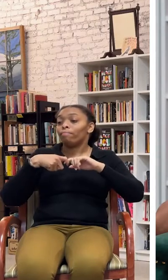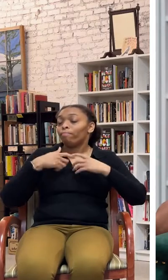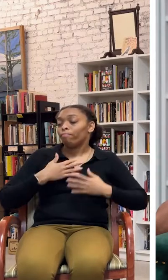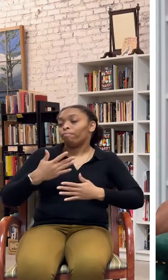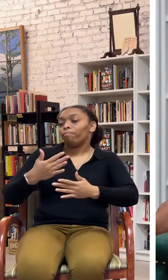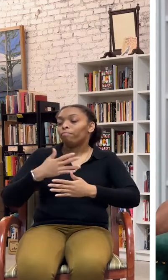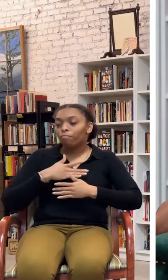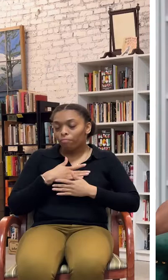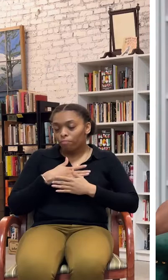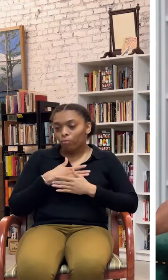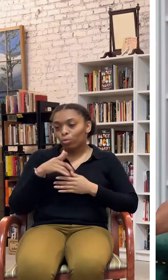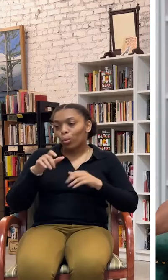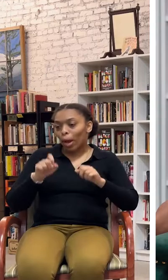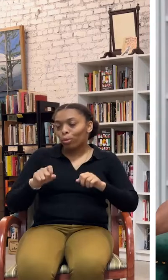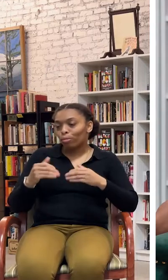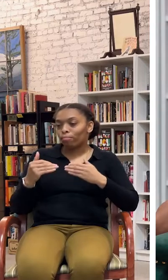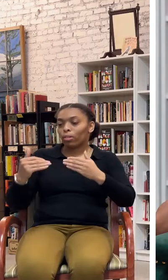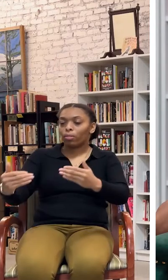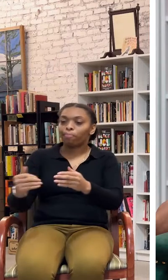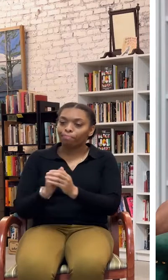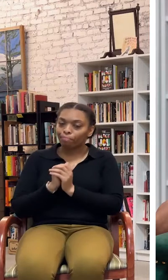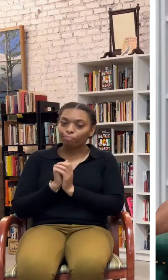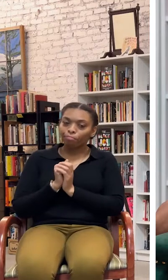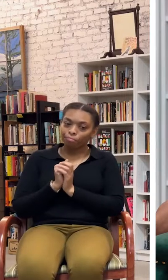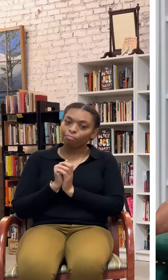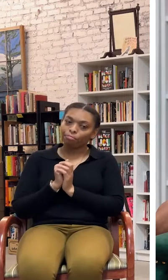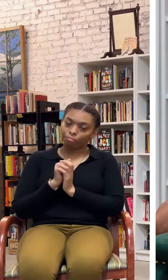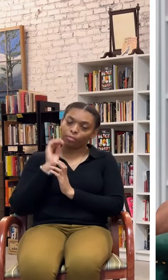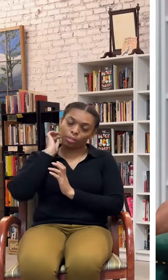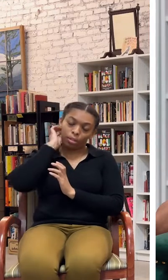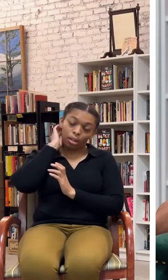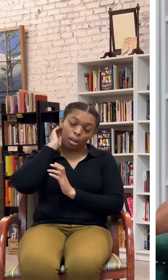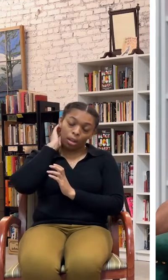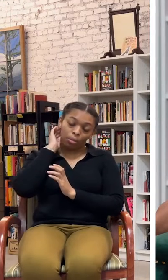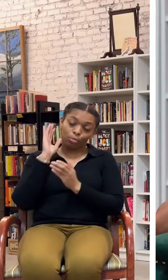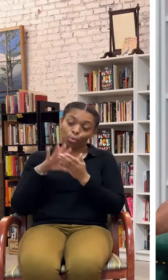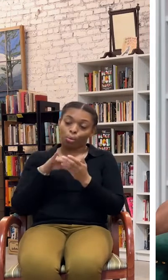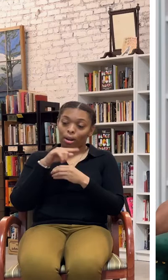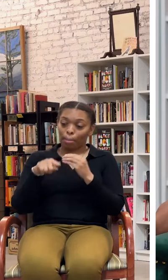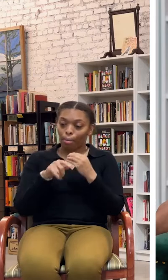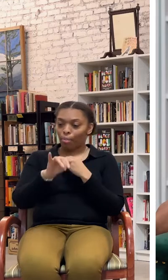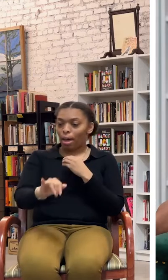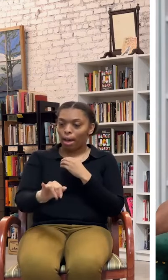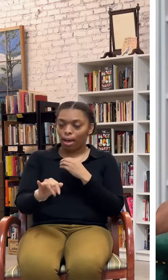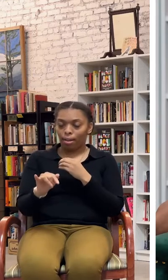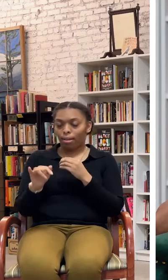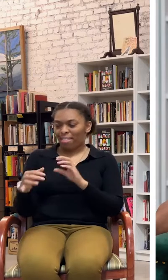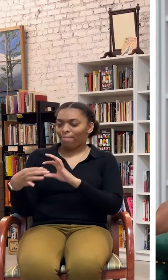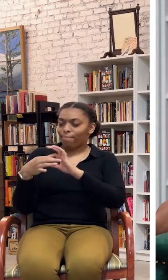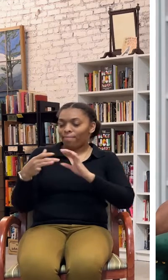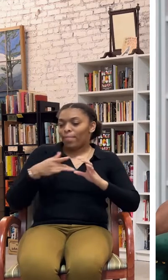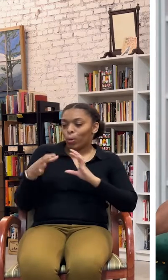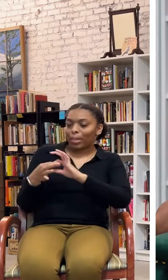needs to do. But yeah, that just felt like learning about that technique felt really connected to this idea of